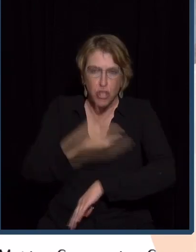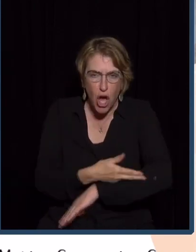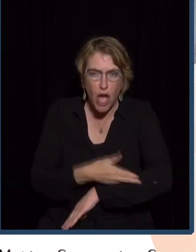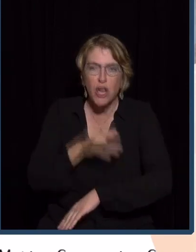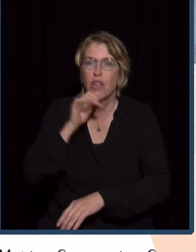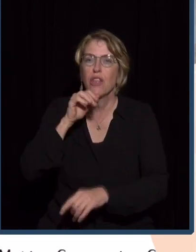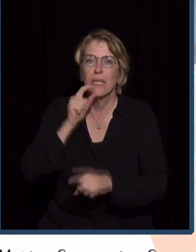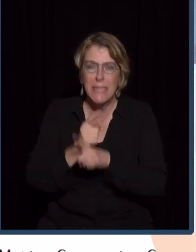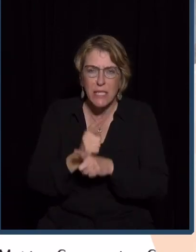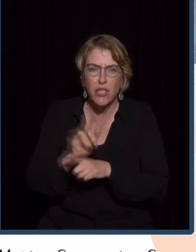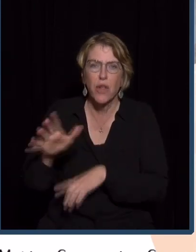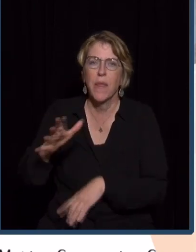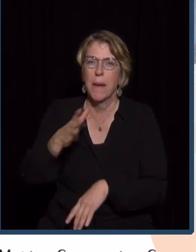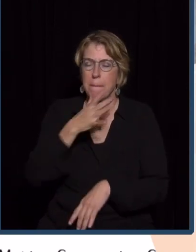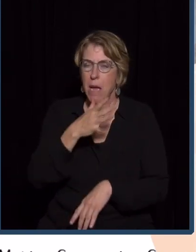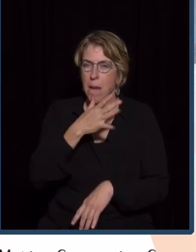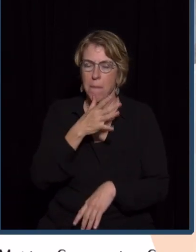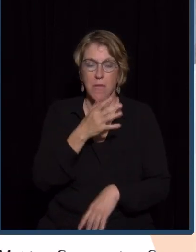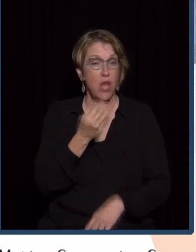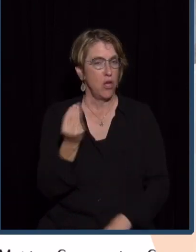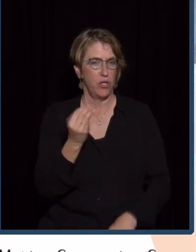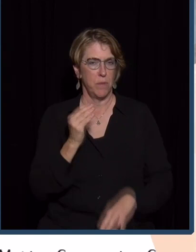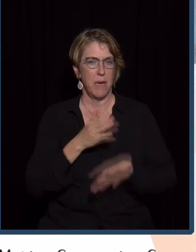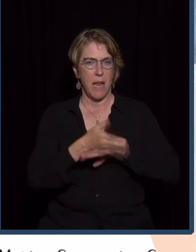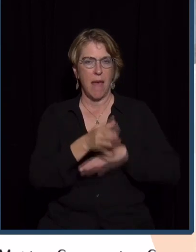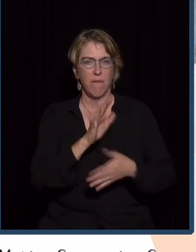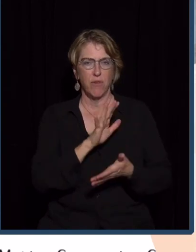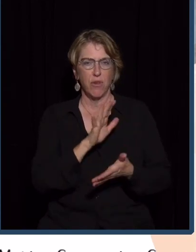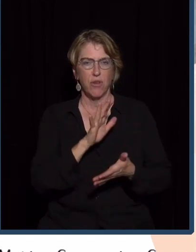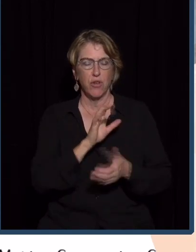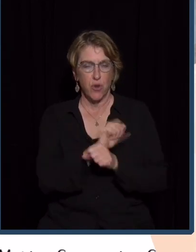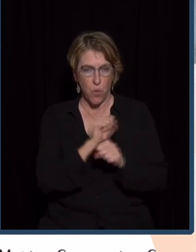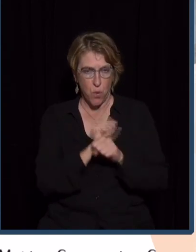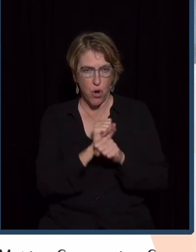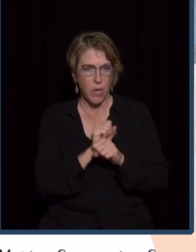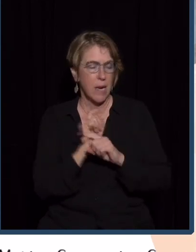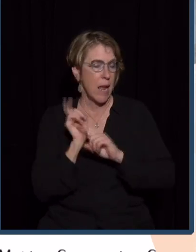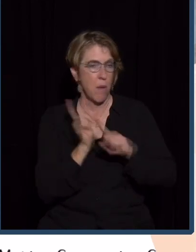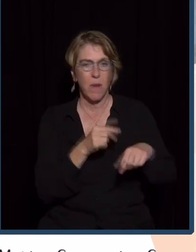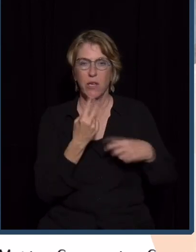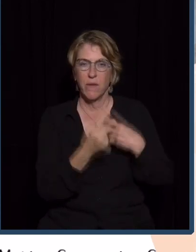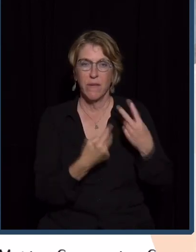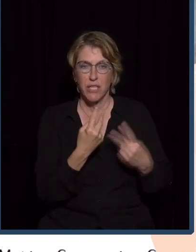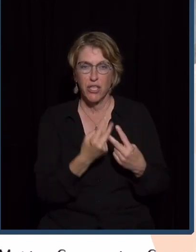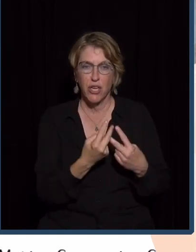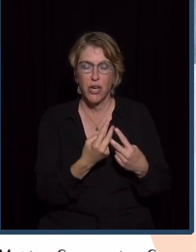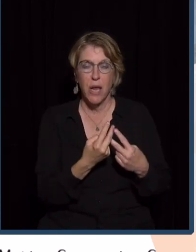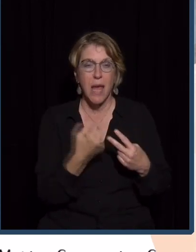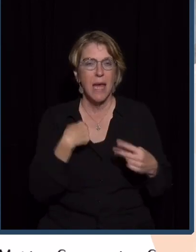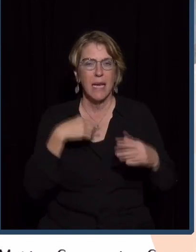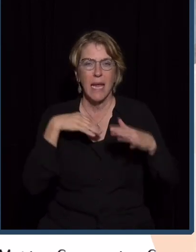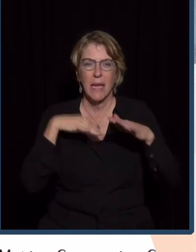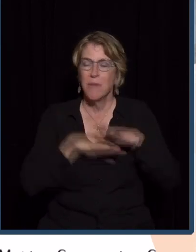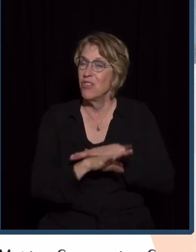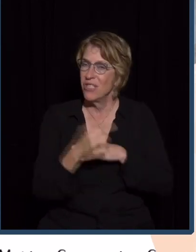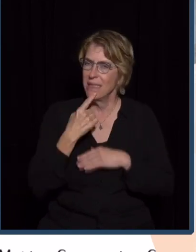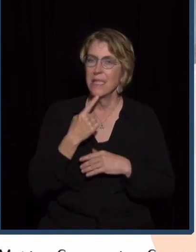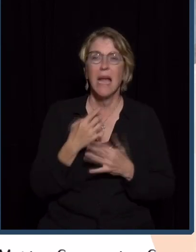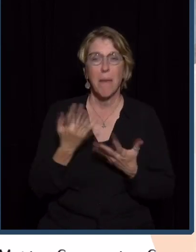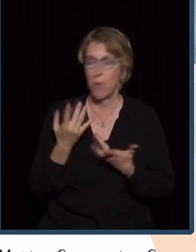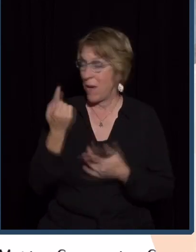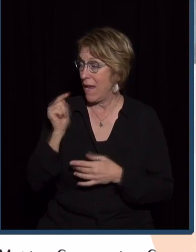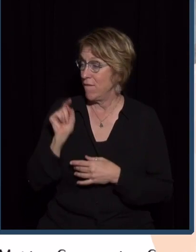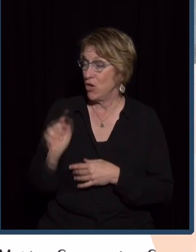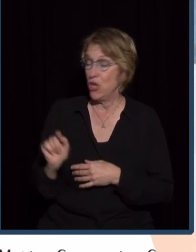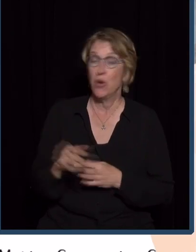their mom. Monday after work I went up to see her and I walked in the room and she said, "I've been waiting for you."